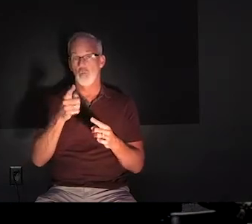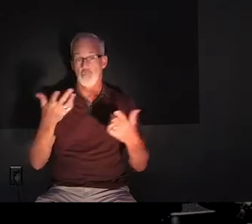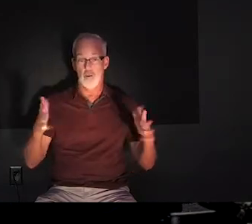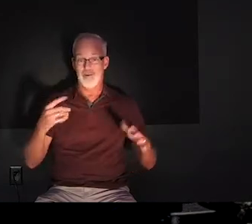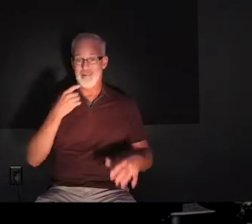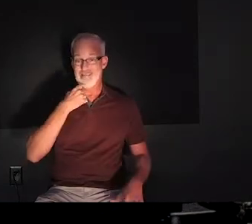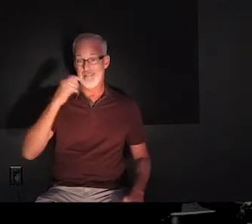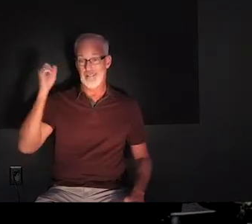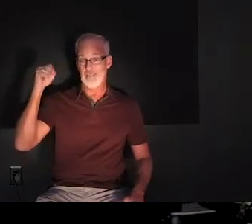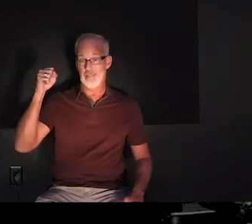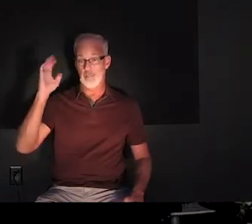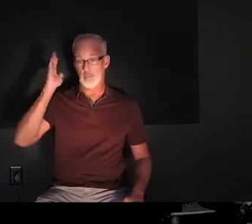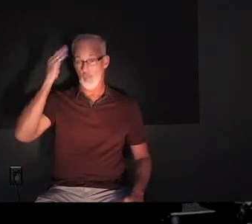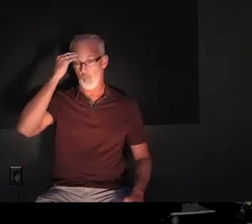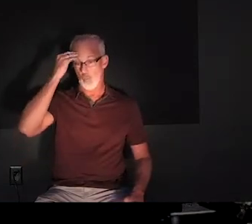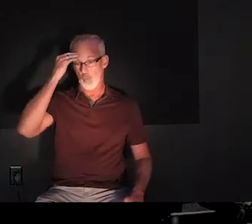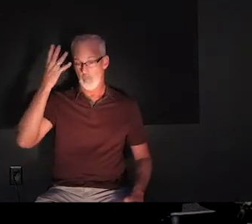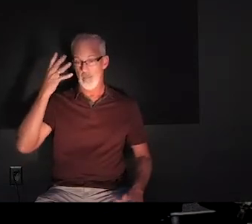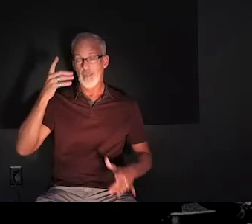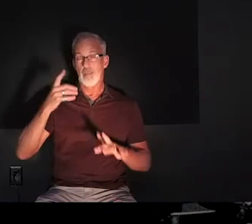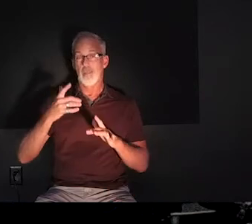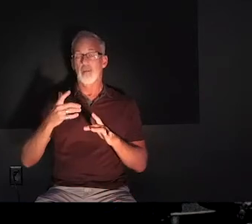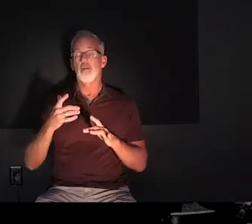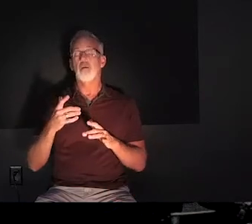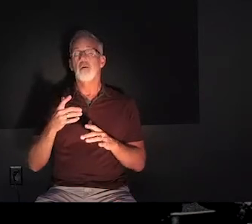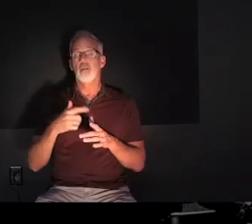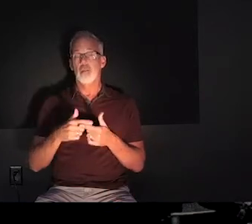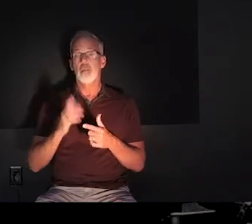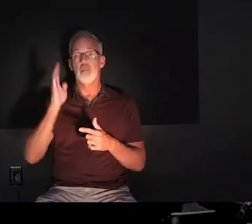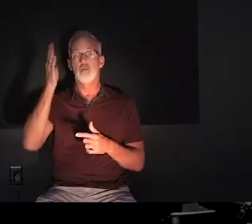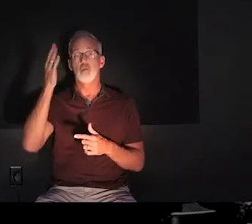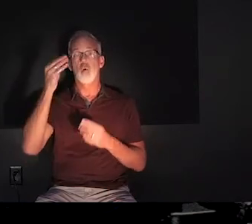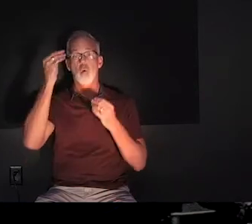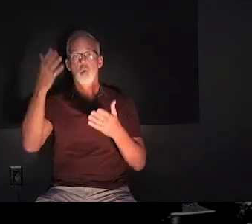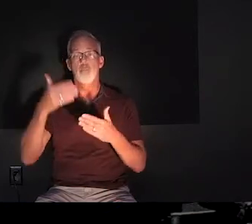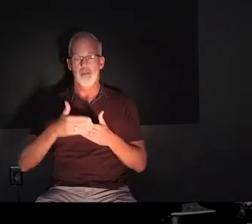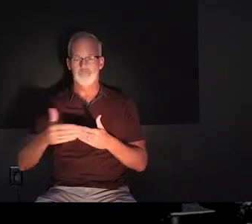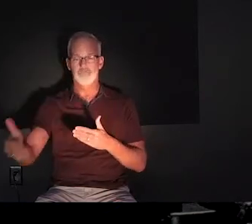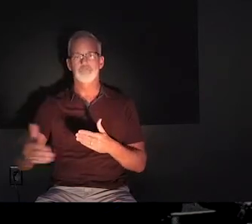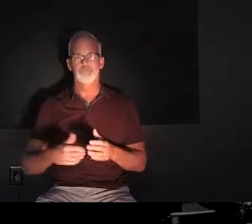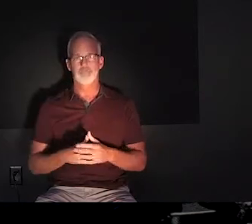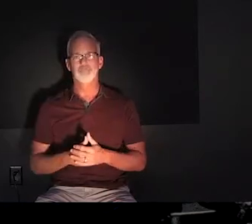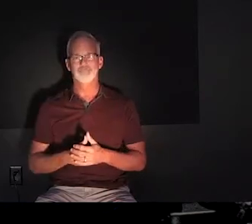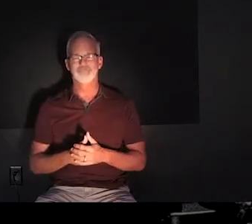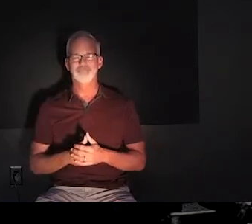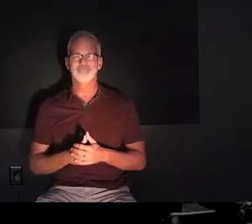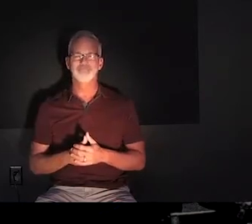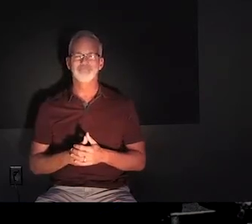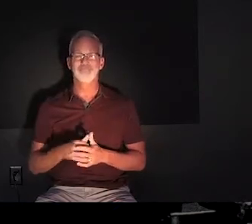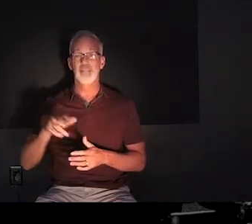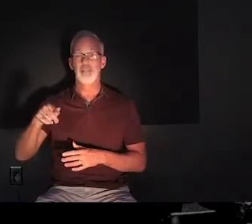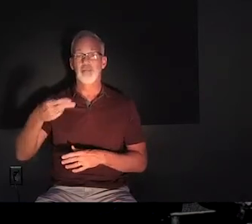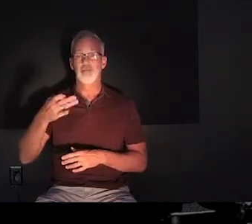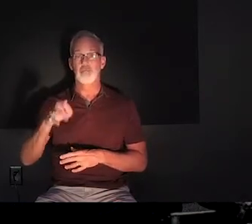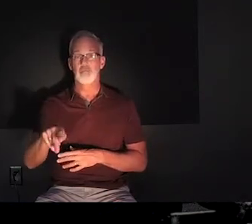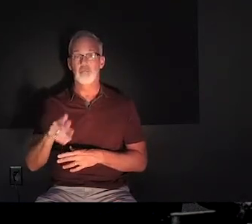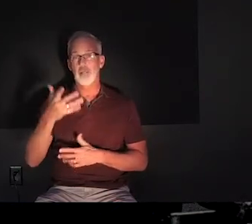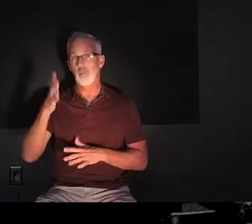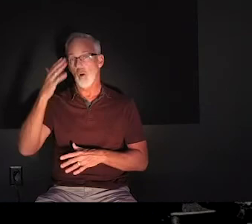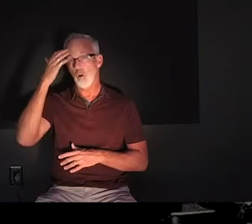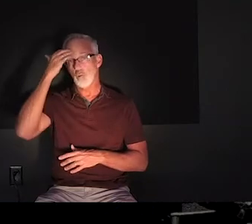table, you're obedient to what God wants you to do. You know what Philip